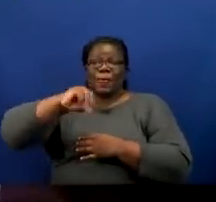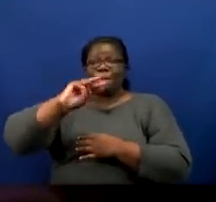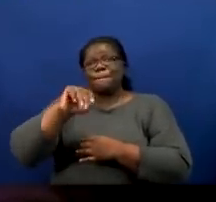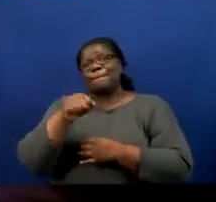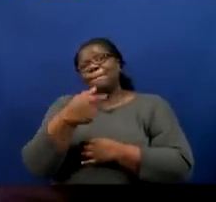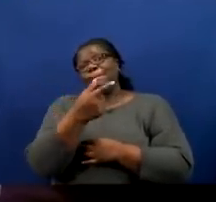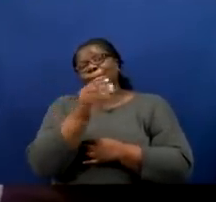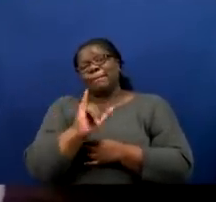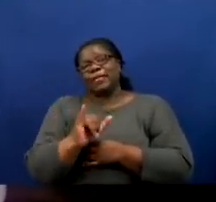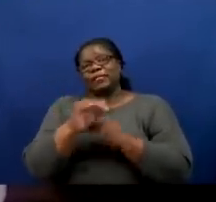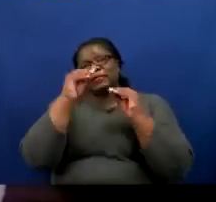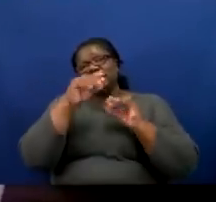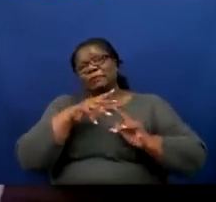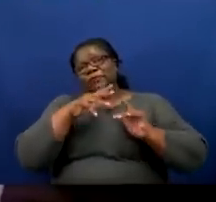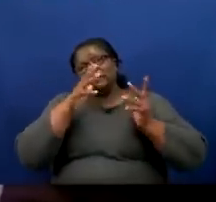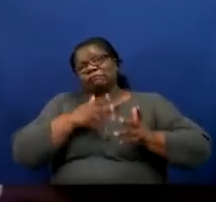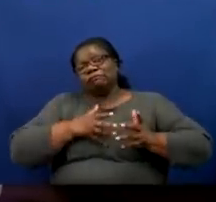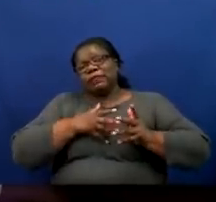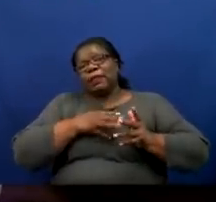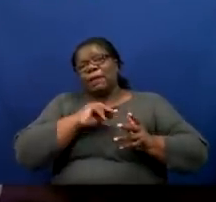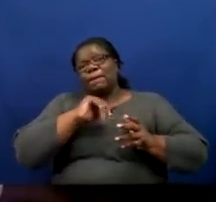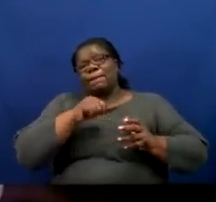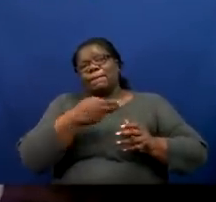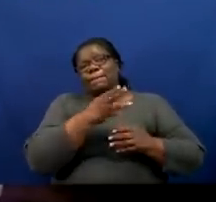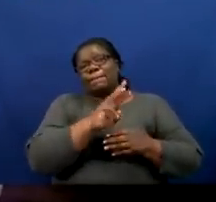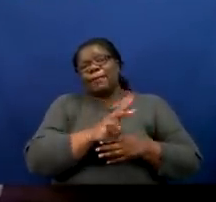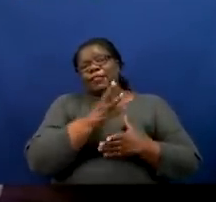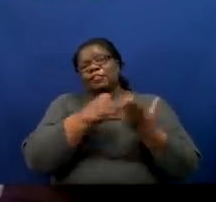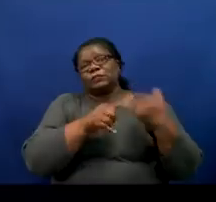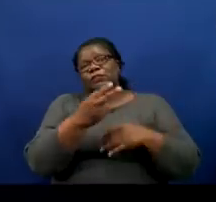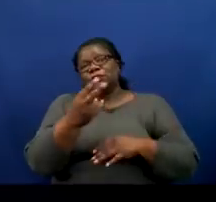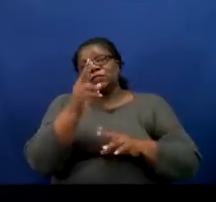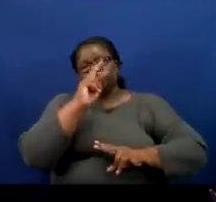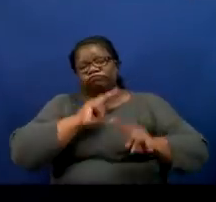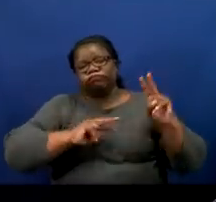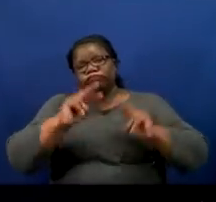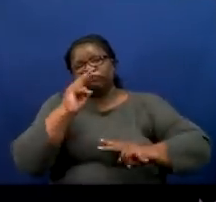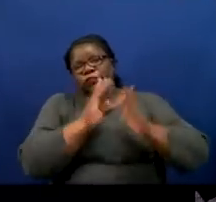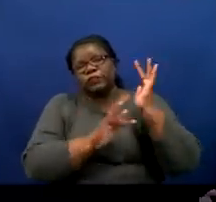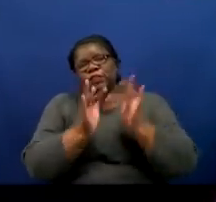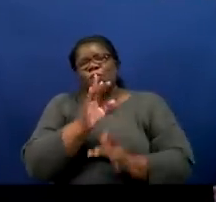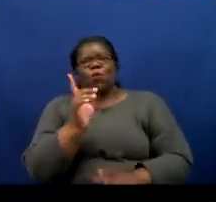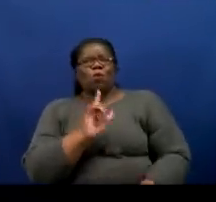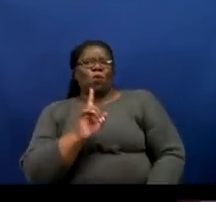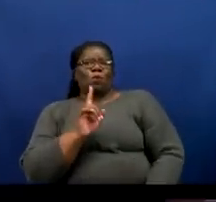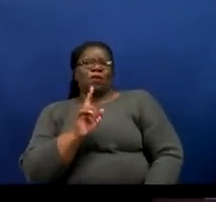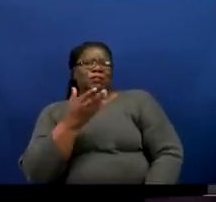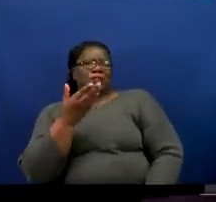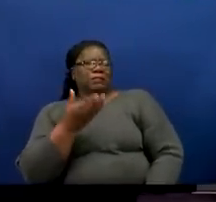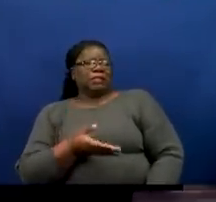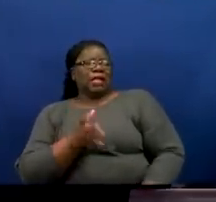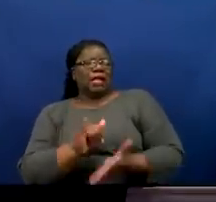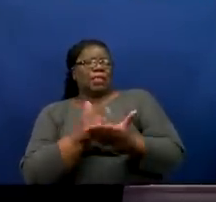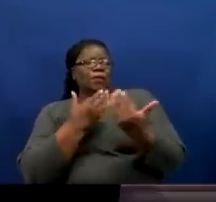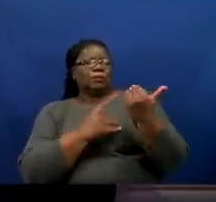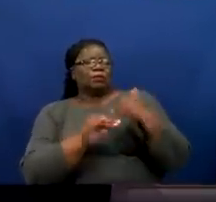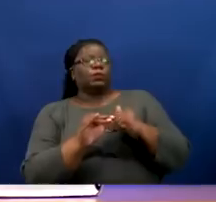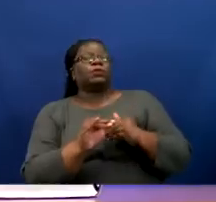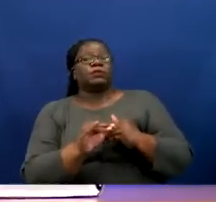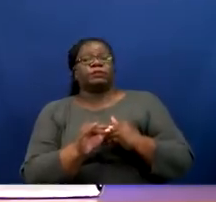in Matthew chapter 2, they came looking for Jesus, and they said, where is he who was